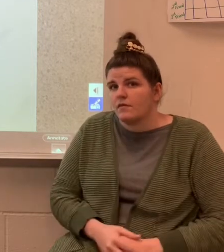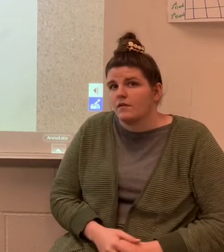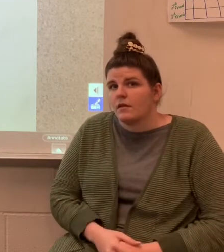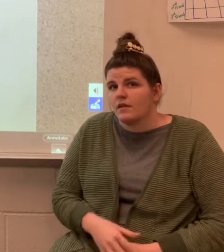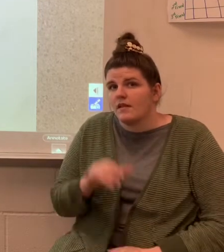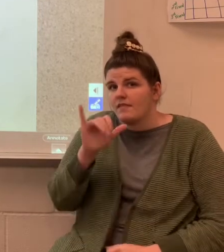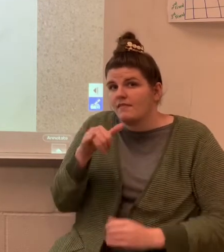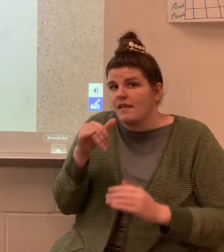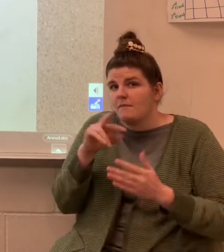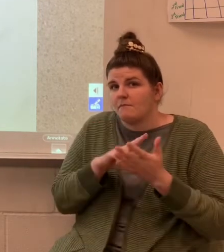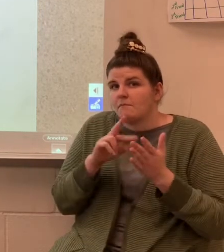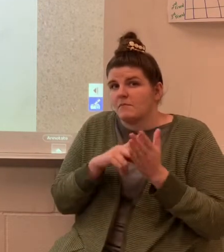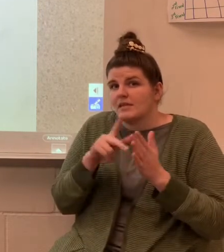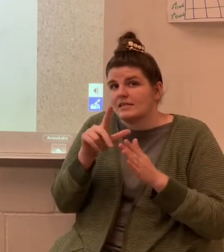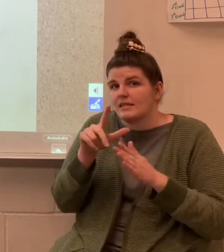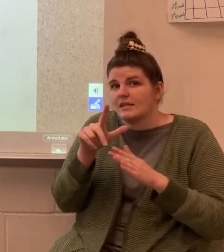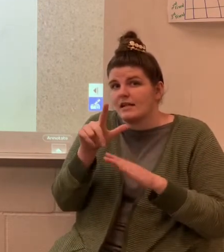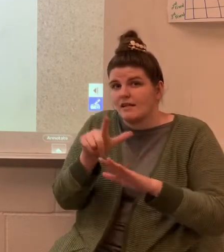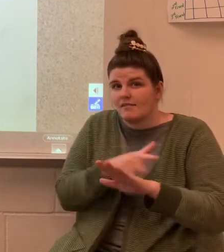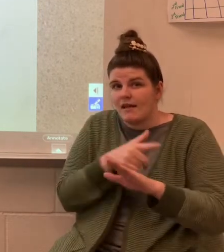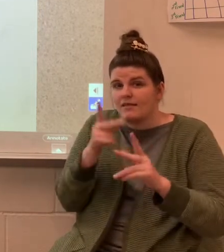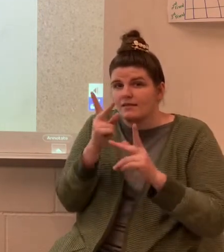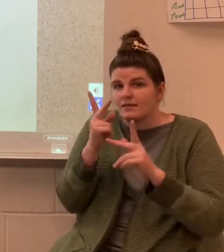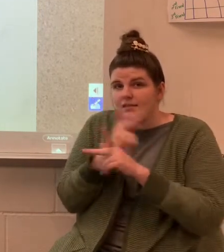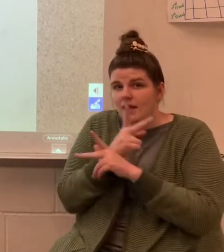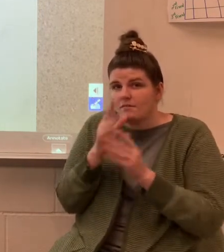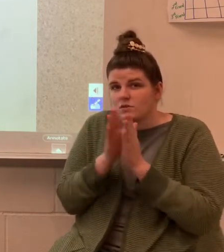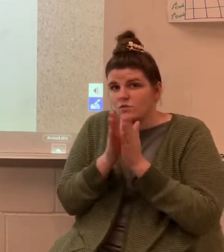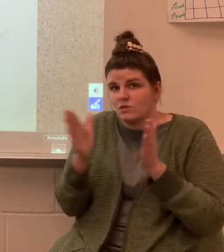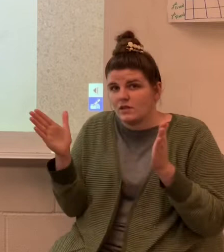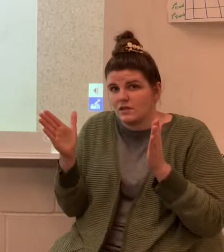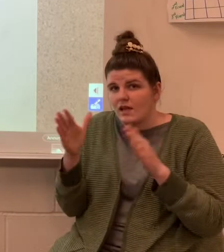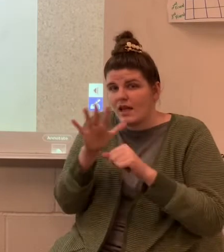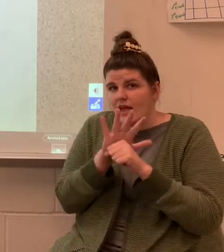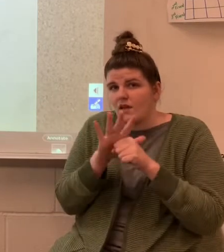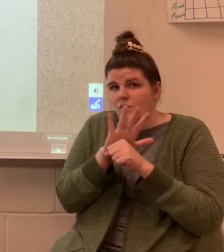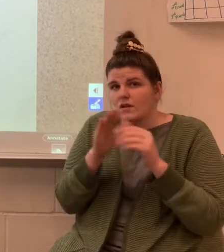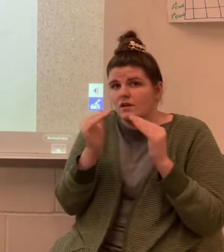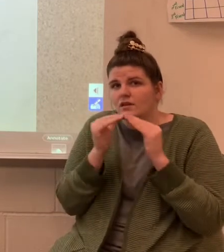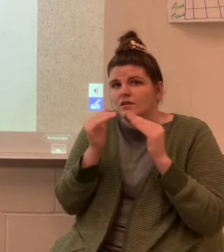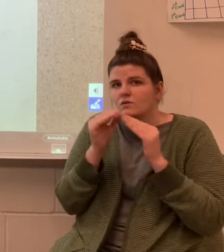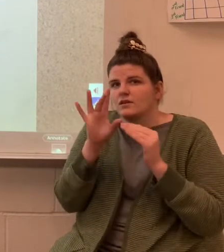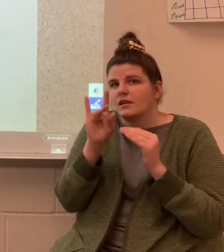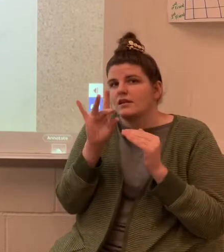is length times width. And the area equals 18